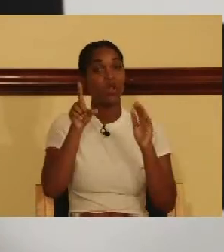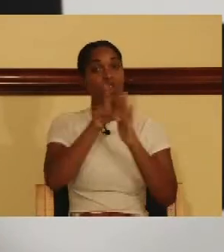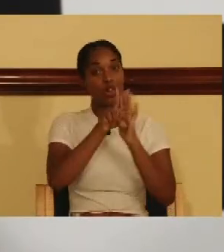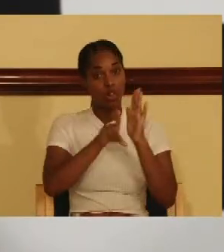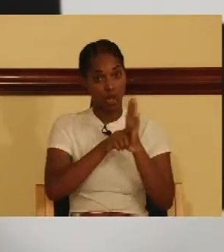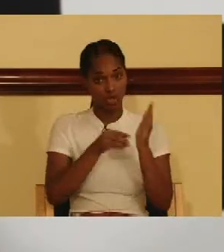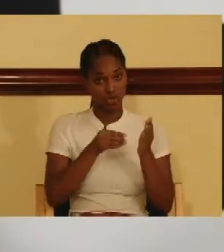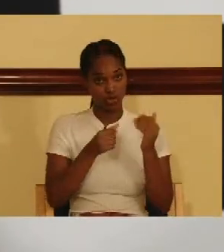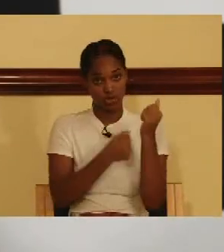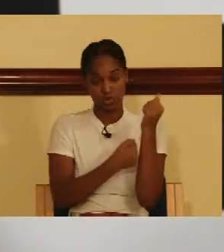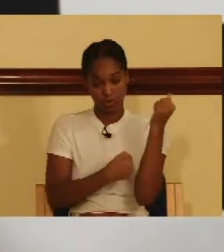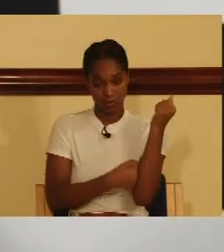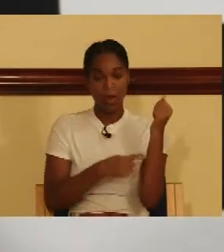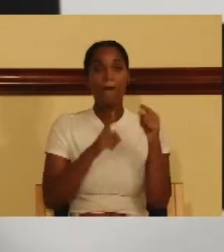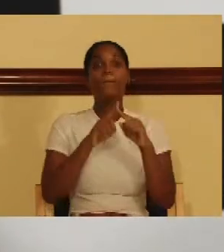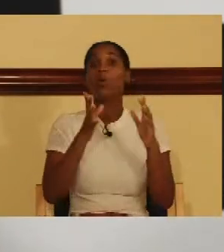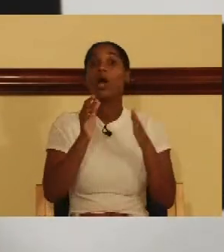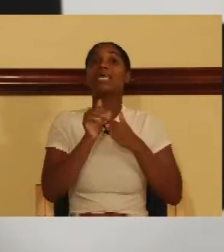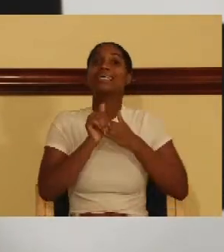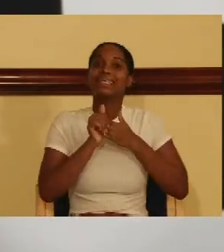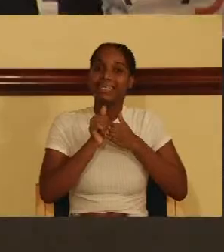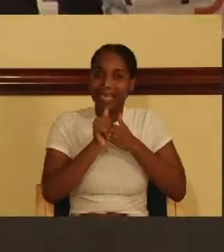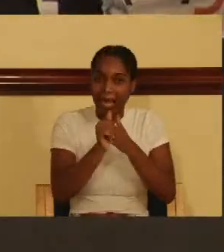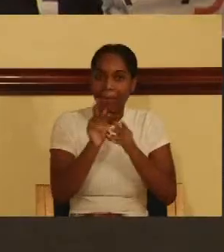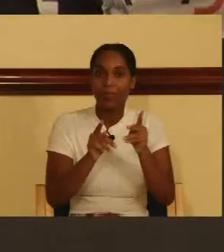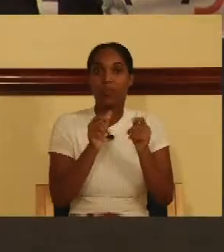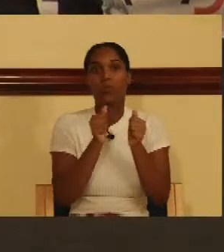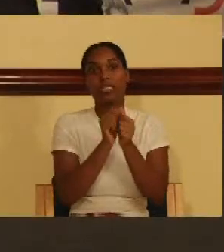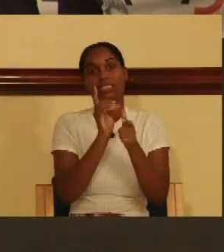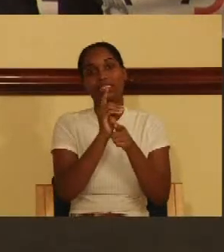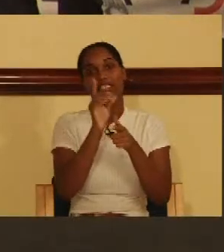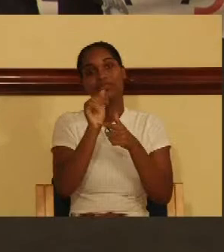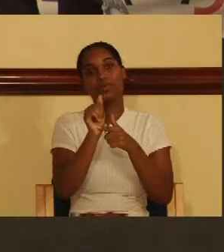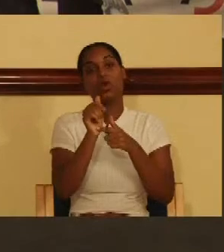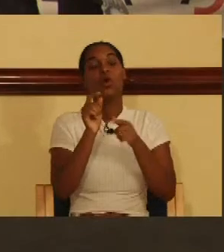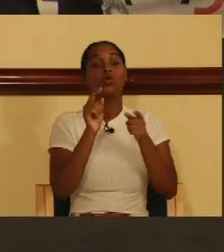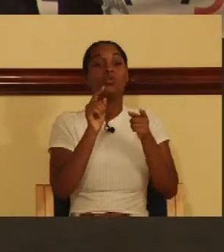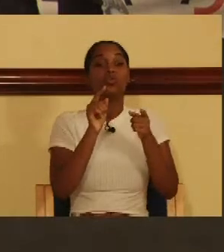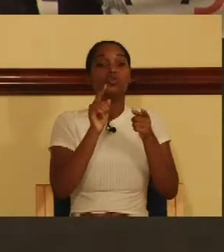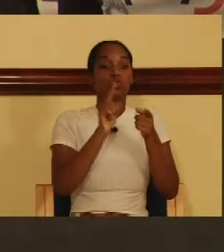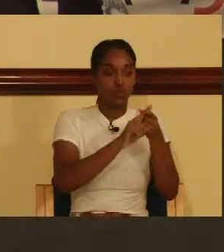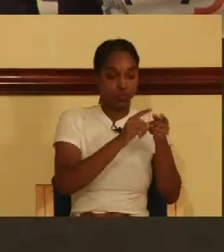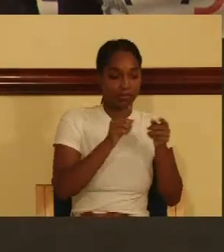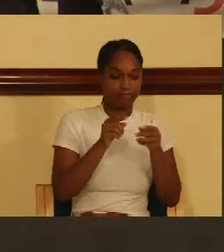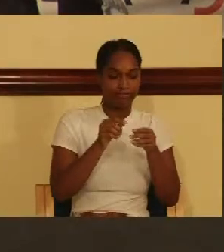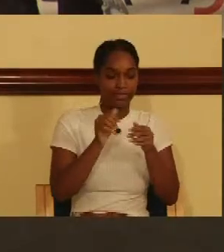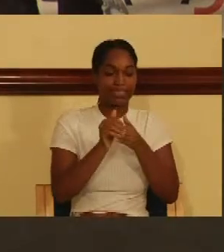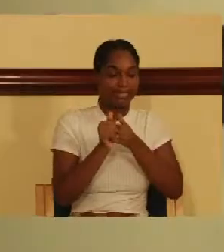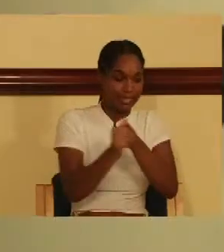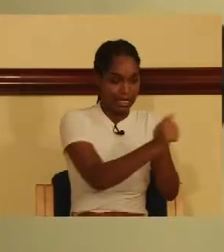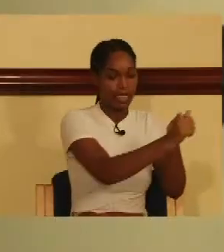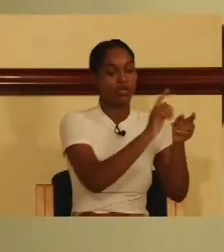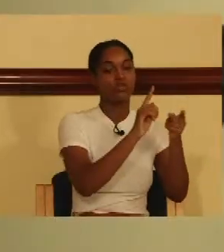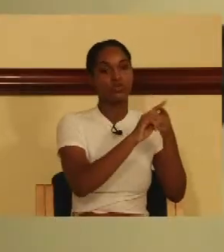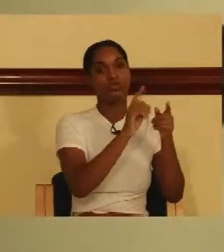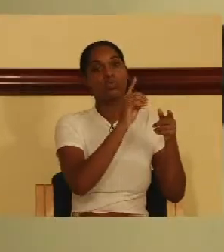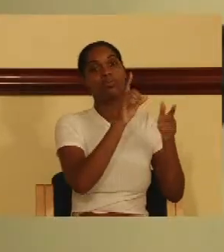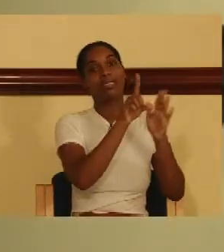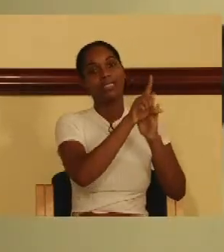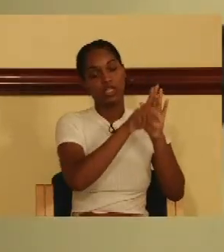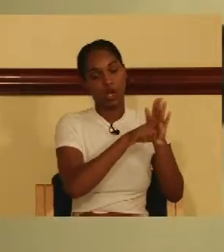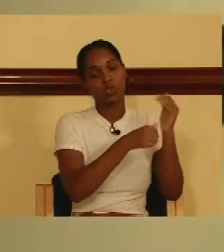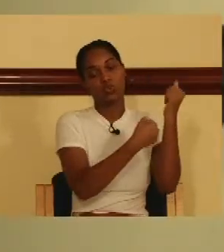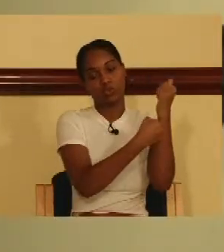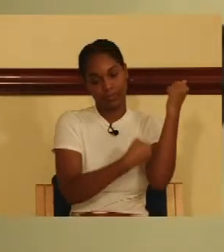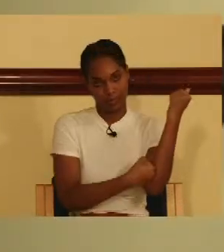support, not by itself, but guide persons with disabilities to legal support that they will need to take their matter, when they